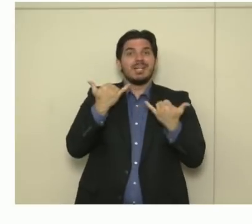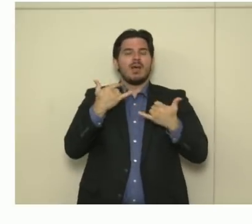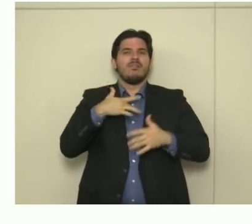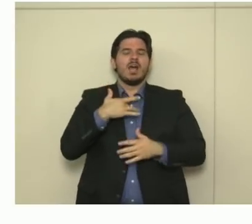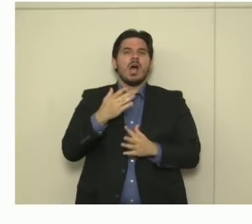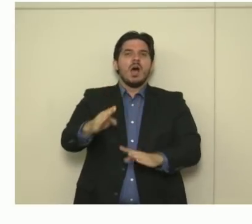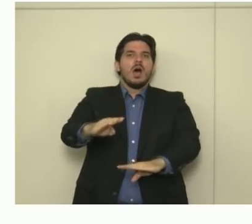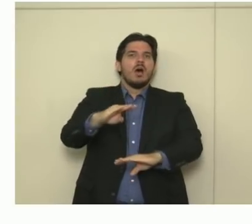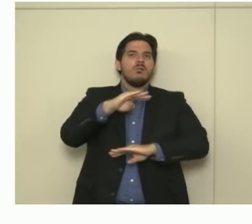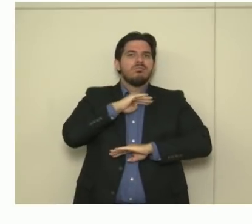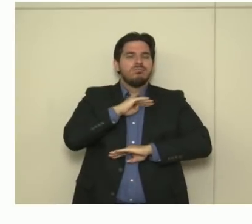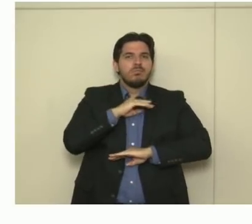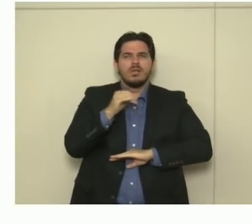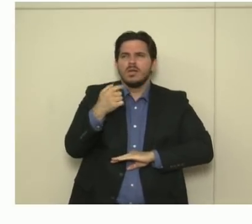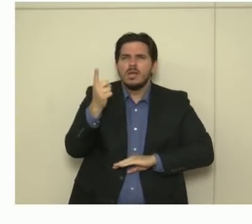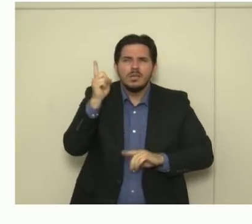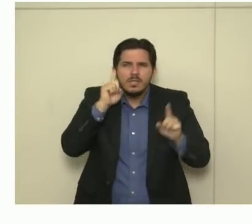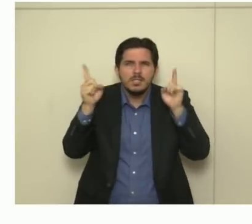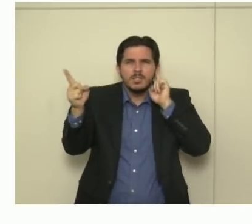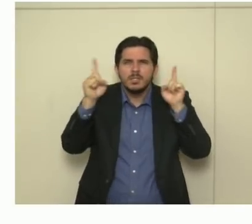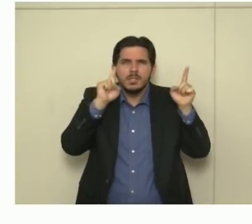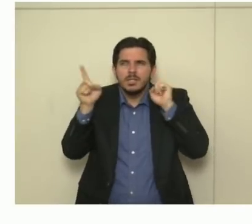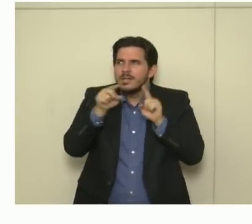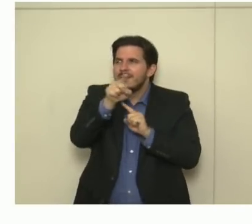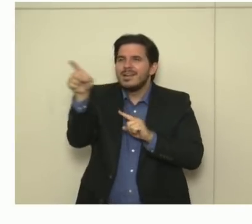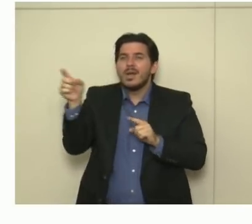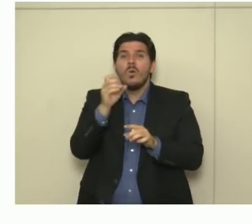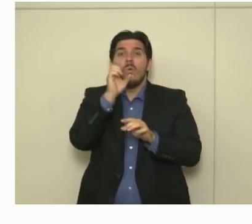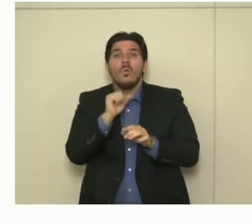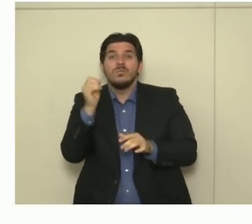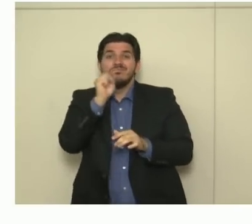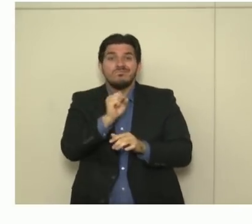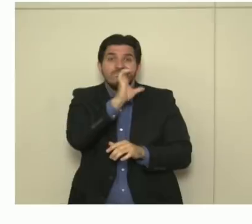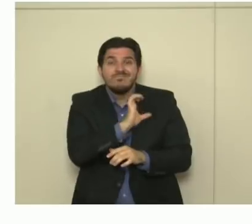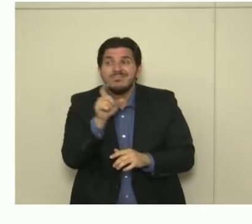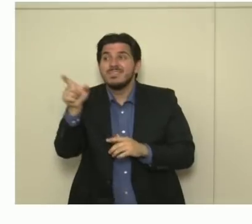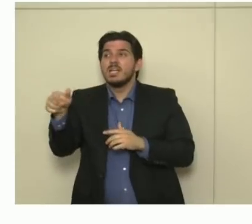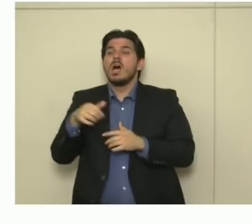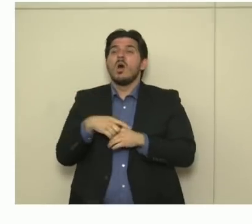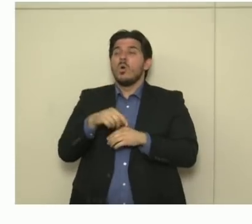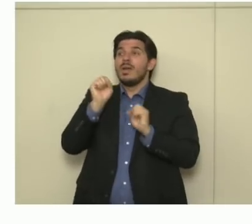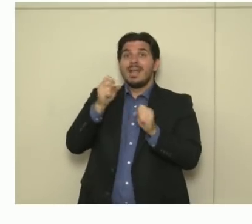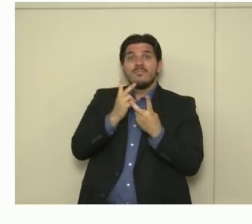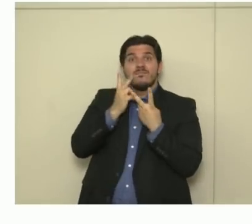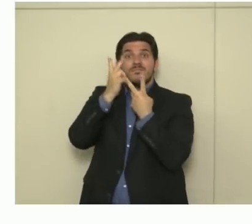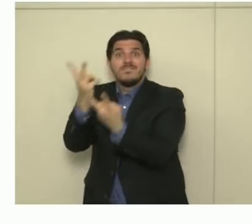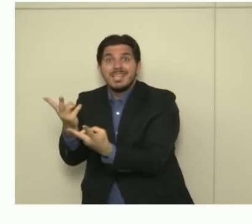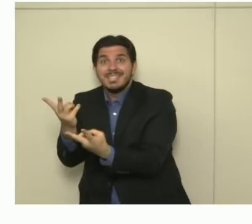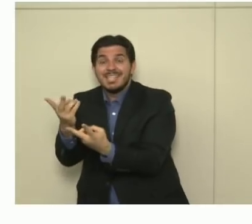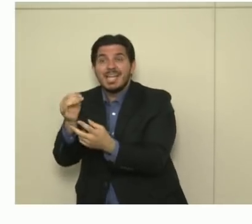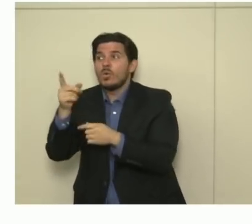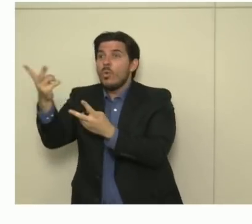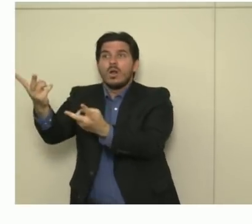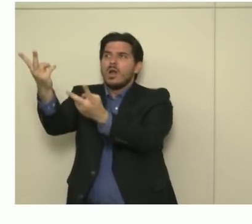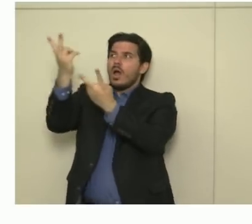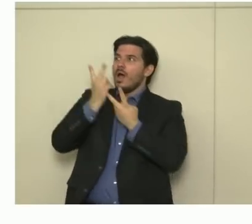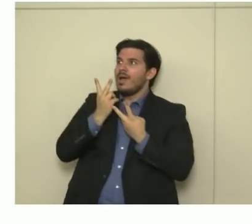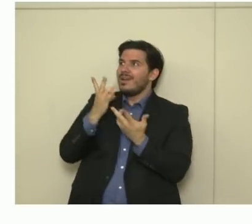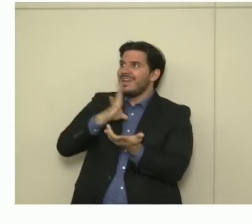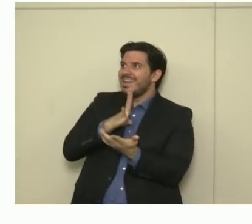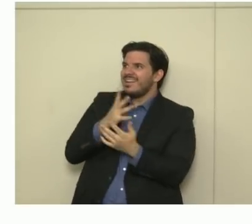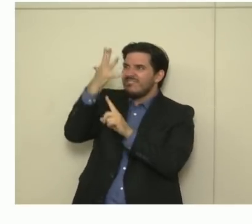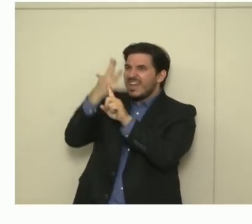work is hearing from some older adults who've gotten to visit spouses for the first time in 5 months,